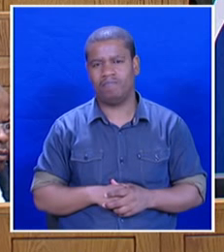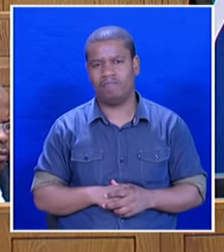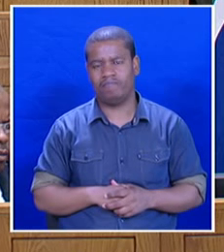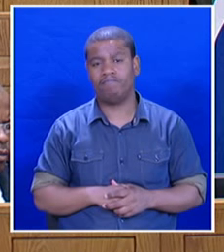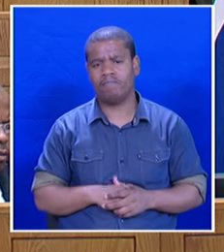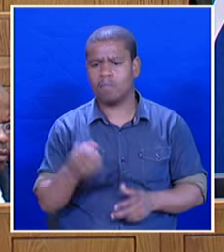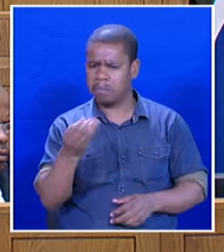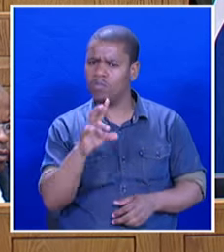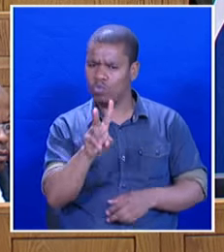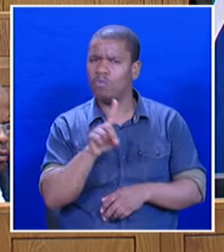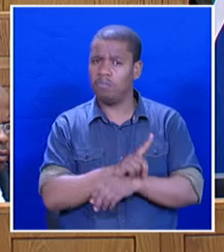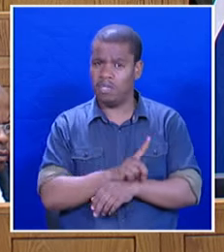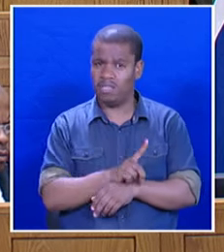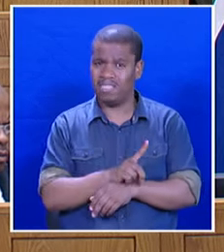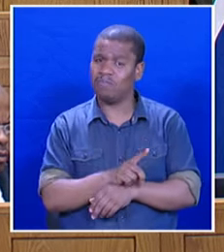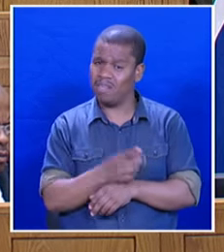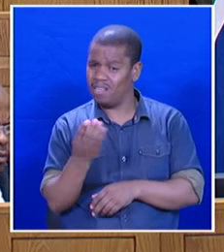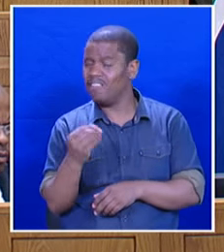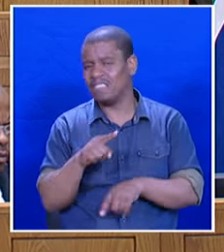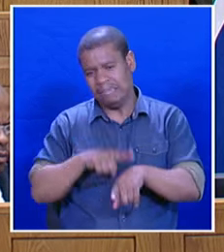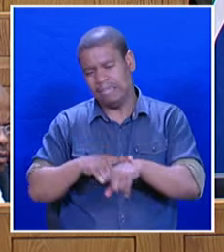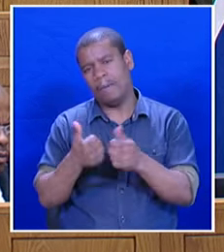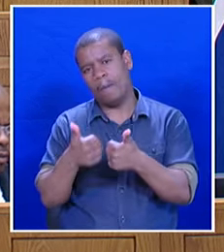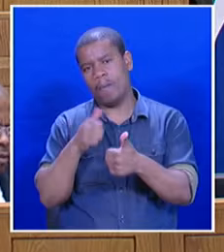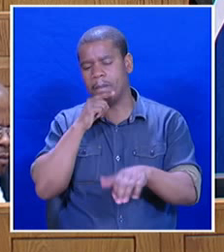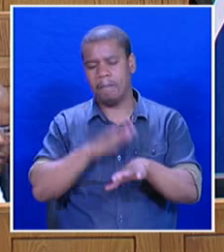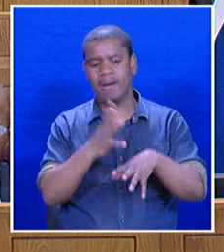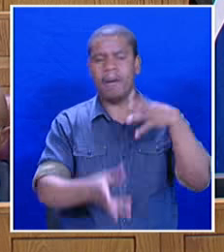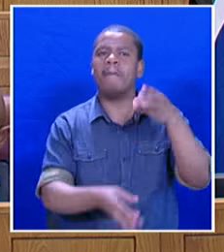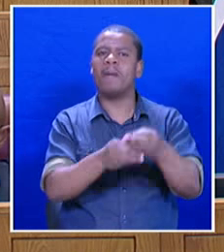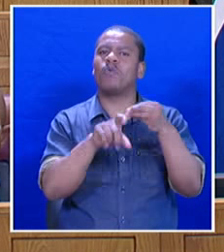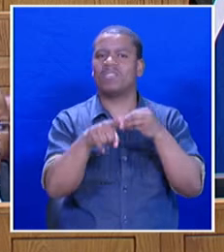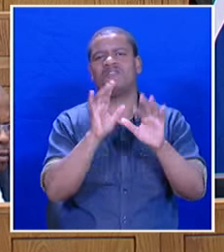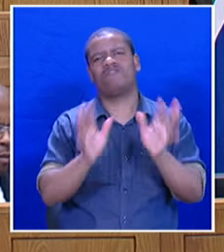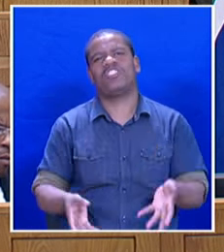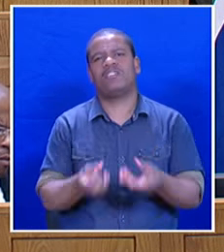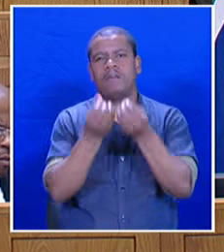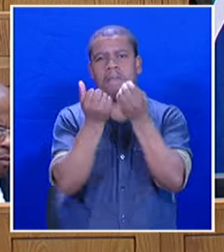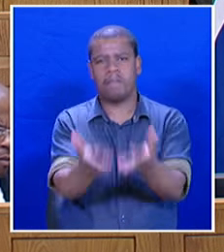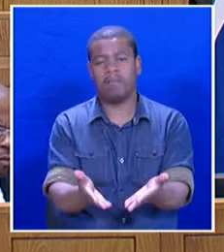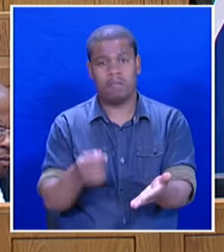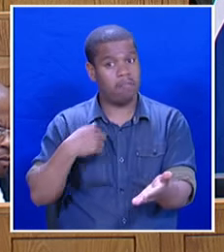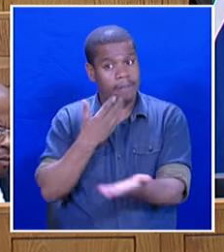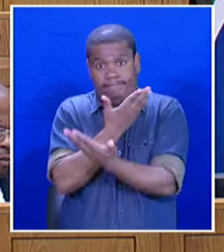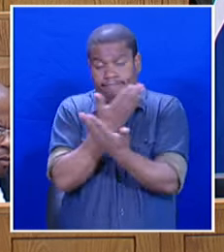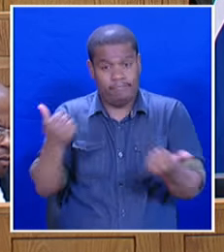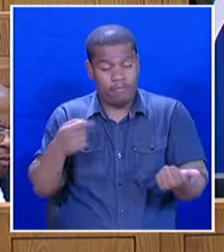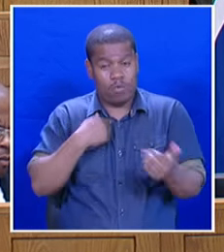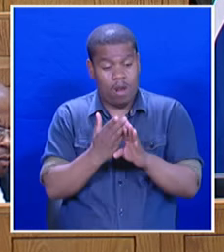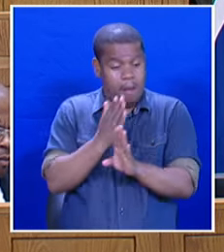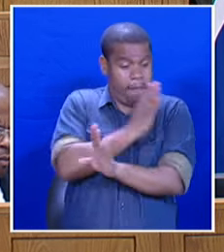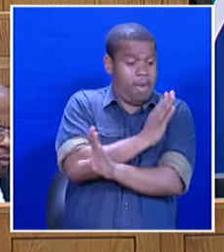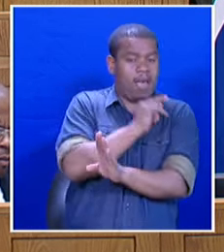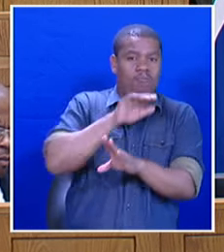You still have some time, but you did put a supplementary question. I don't know whether you want to go back to the preamble to